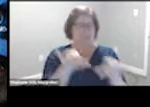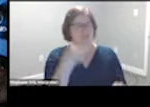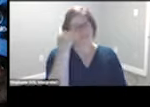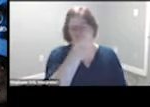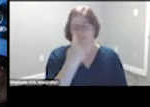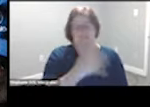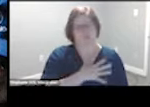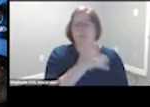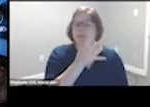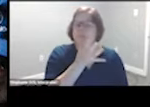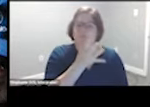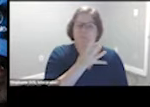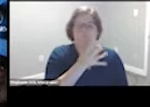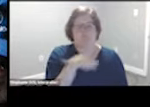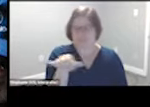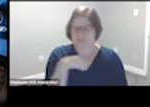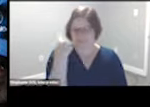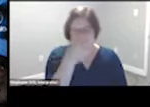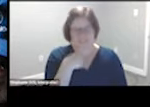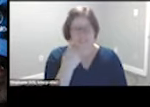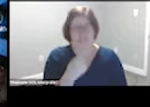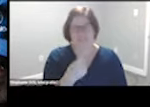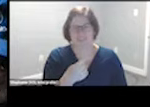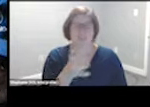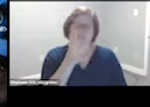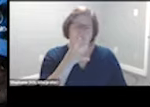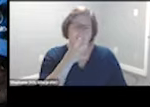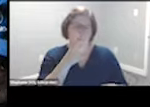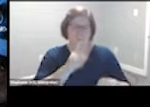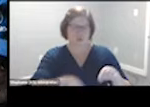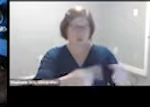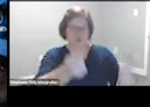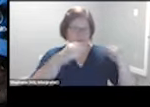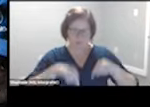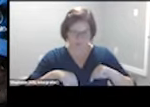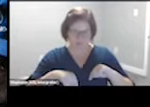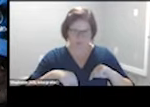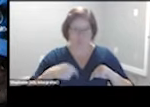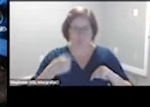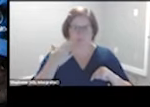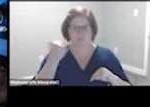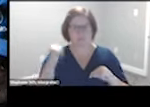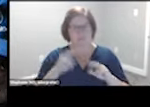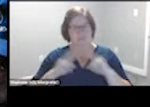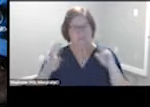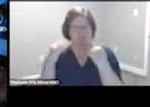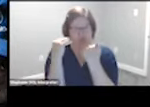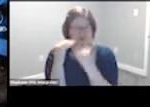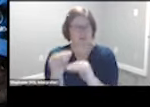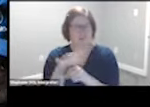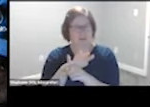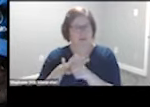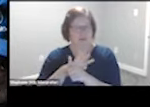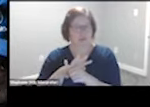that day in that place. Of course, she cannot come here. My mom cannot come here because it's a very restricted area because of the security. So